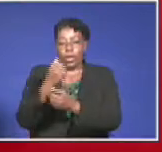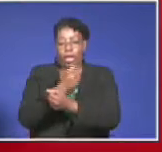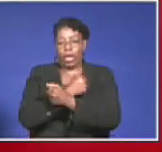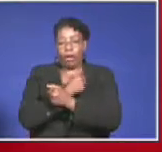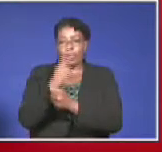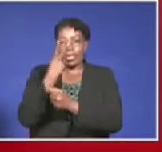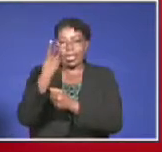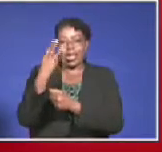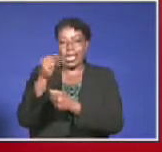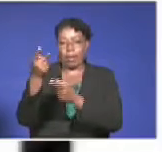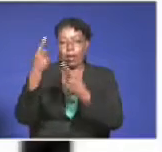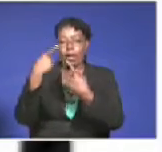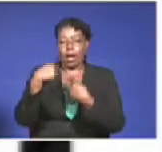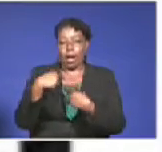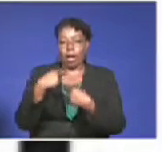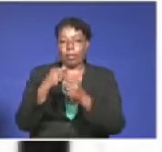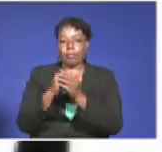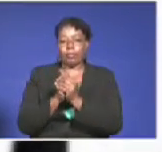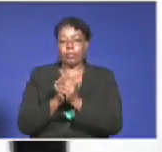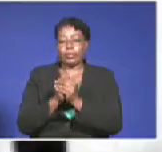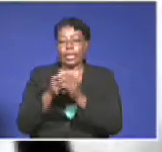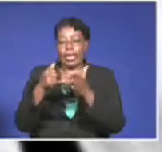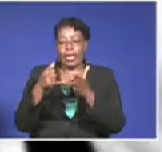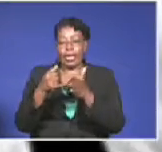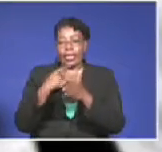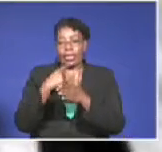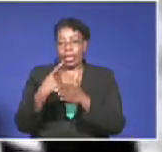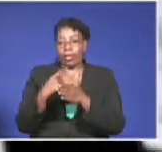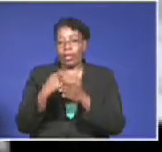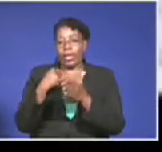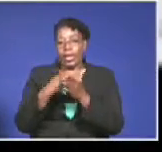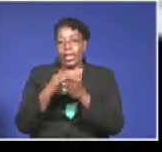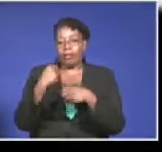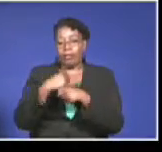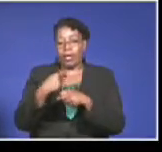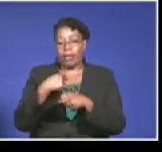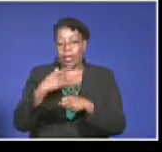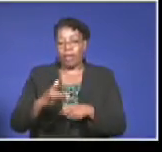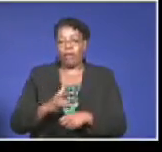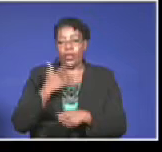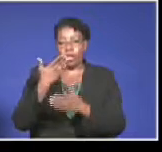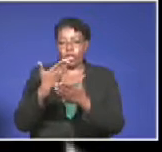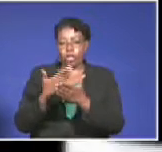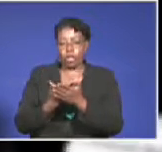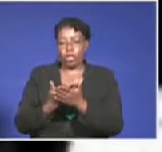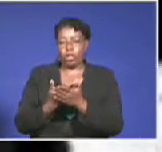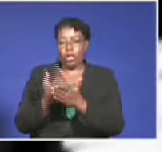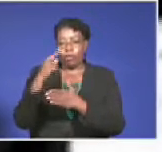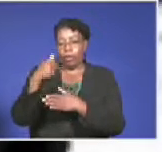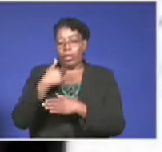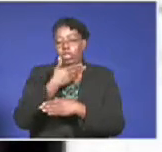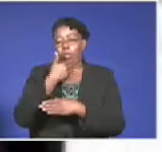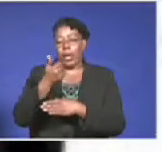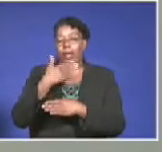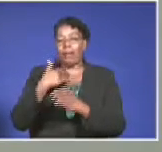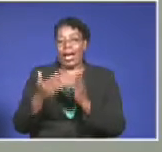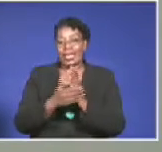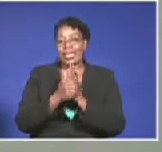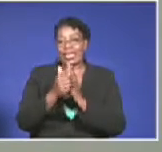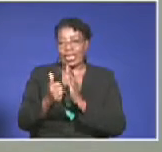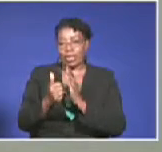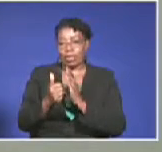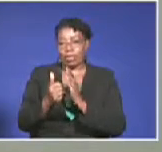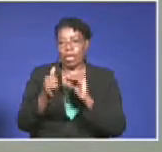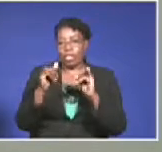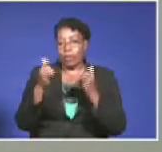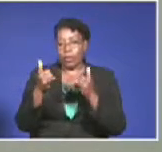go. He had a good jumper. It makes me feel good because Oz really helped me hone in my skills as well, and for me to play with, on my